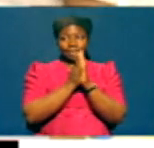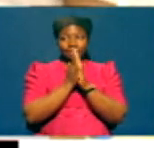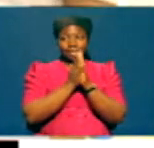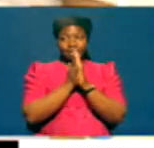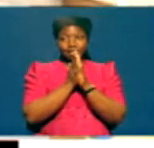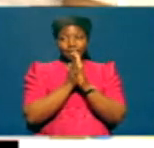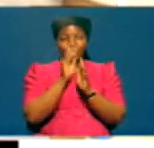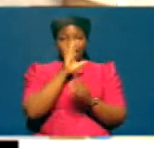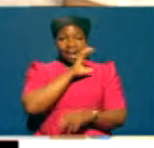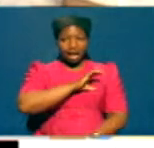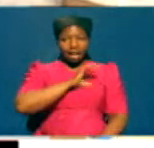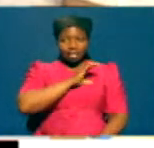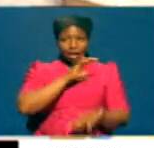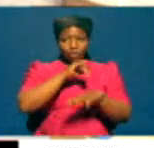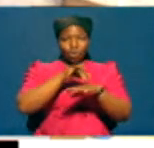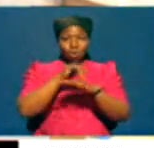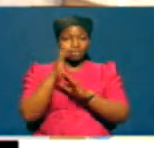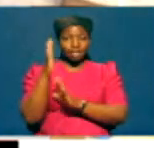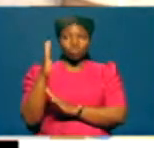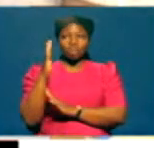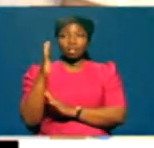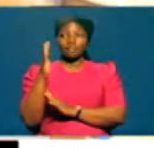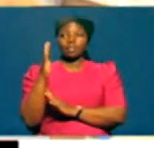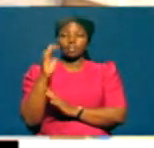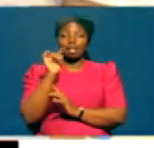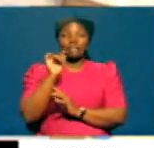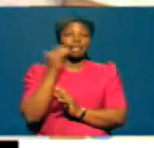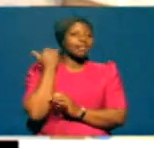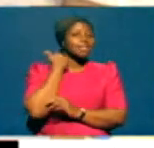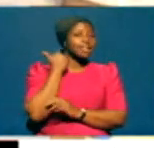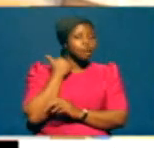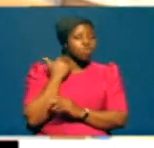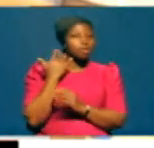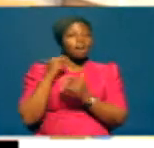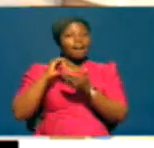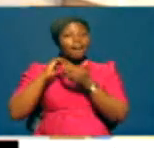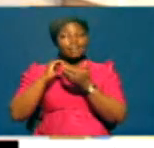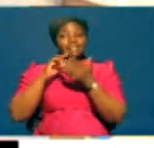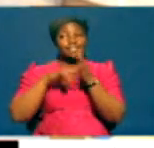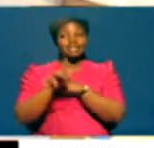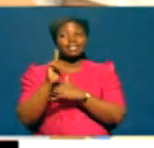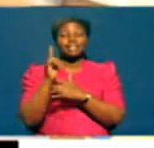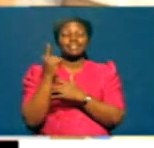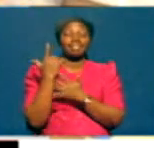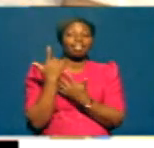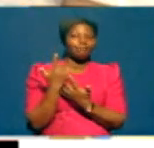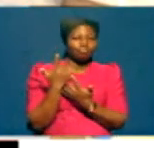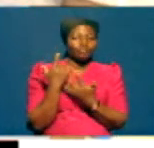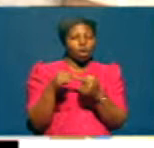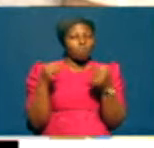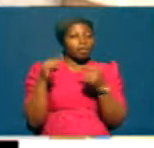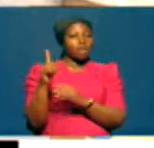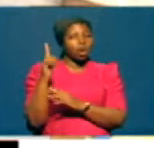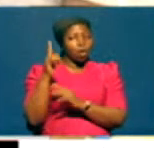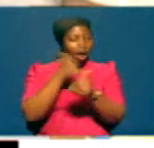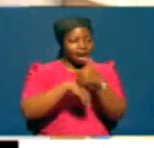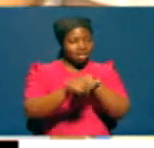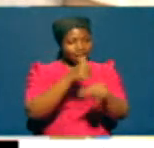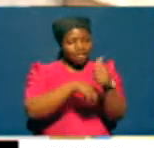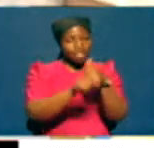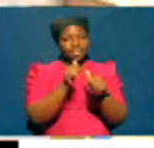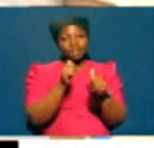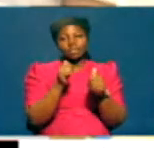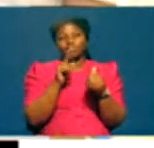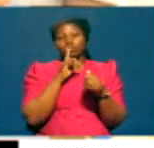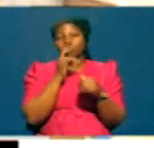character in terms of security. He's a criminal engaged in illegal activities and so on and so forth. There is no amount